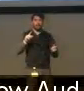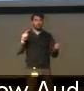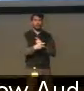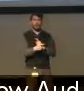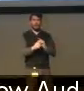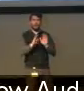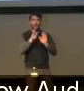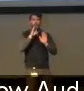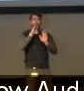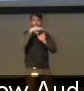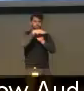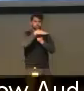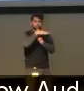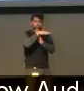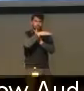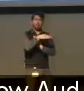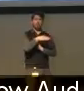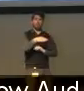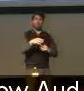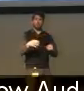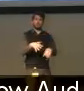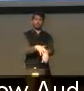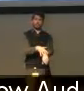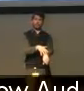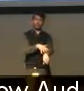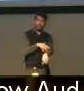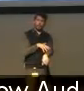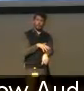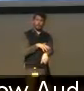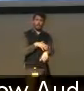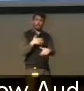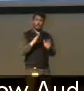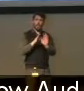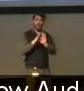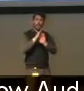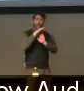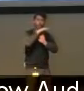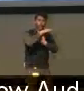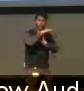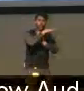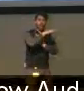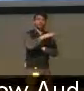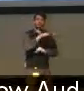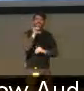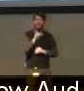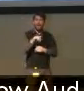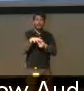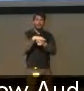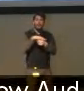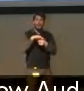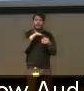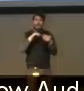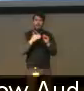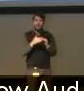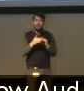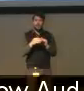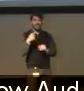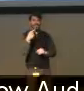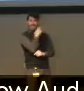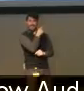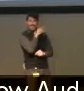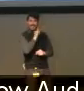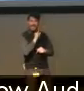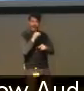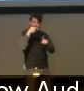down a lot. And that really reflects what you saw there in the local community. This is about 2 weeks after we closed schools and